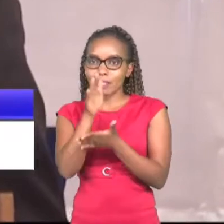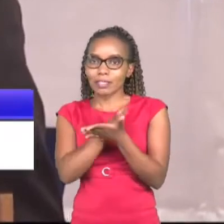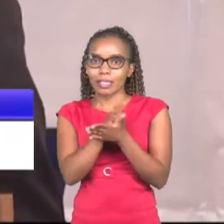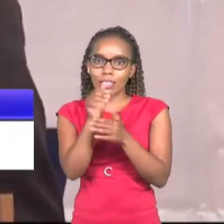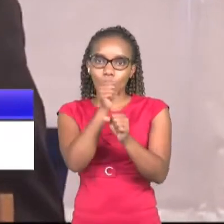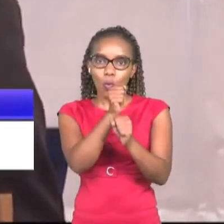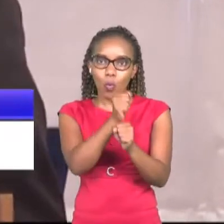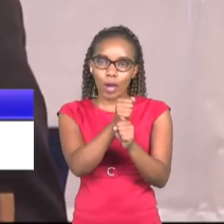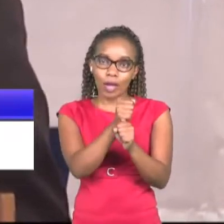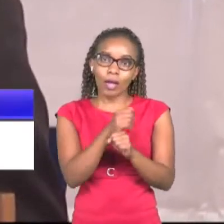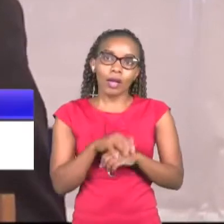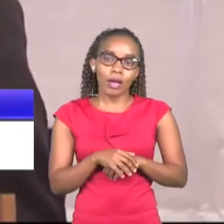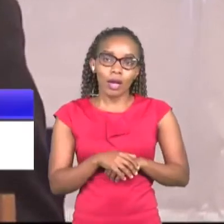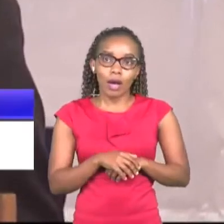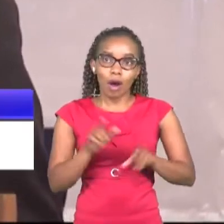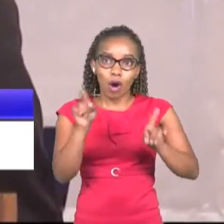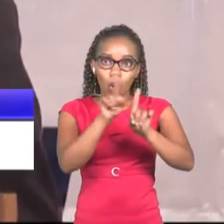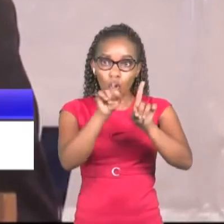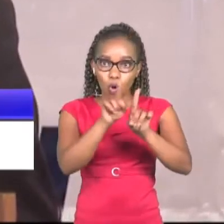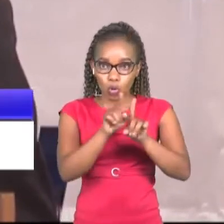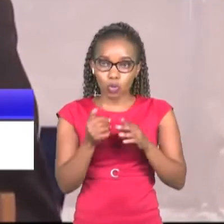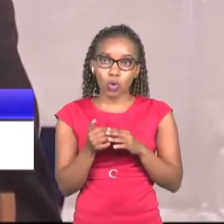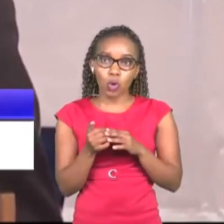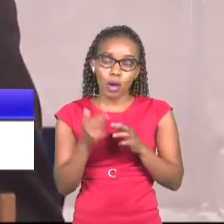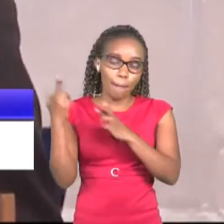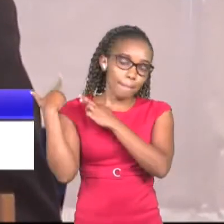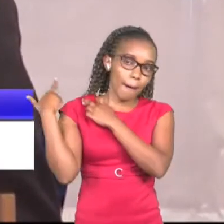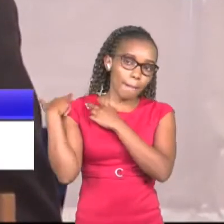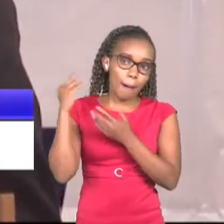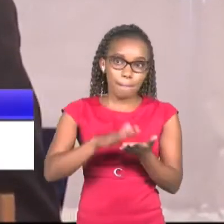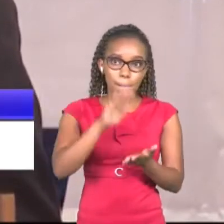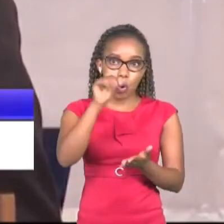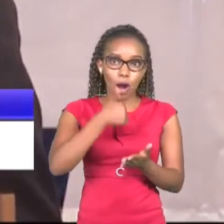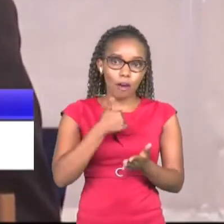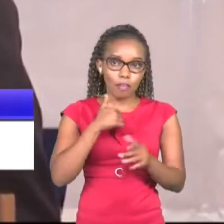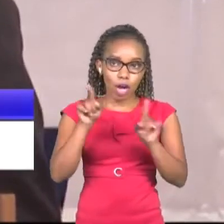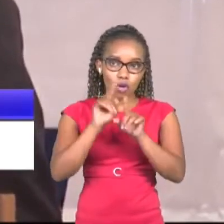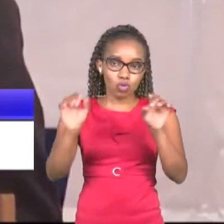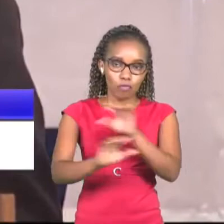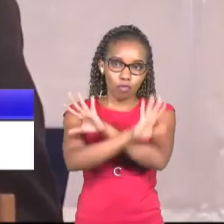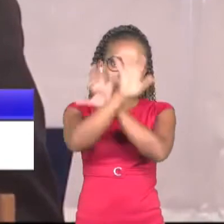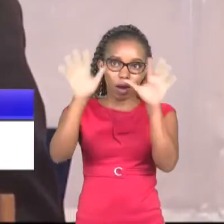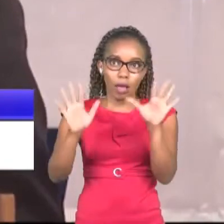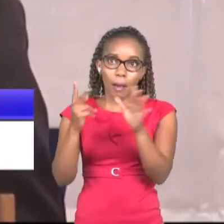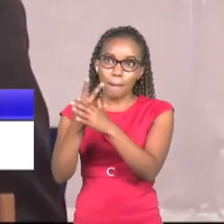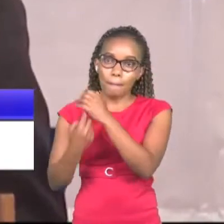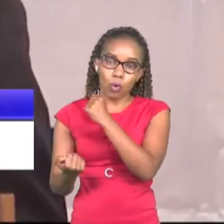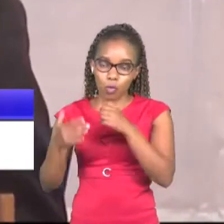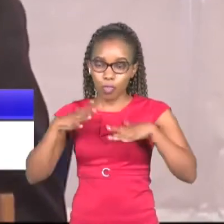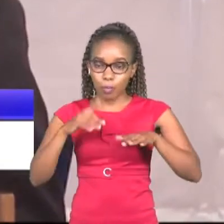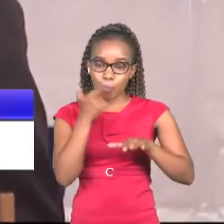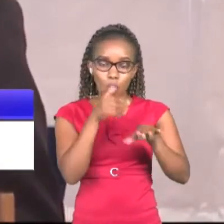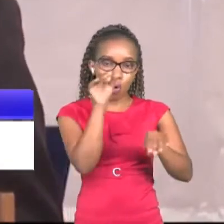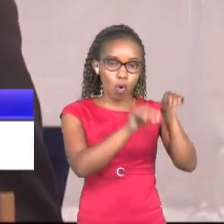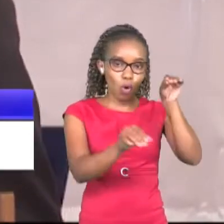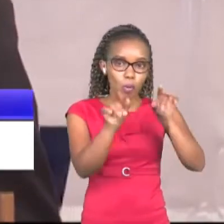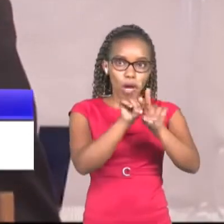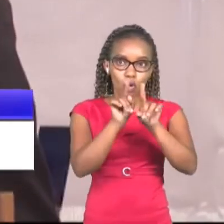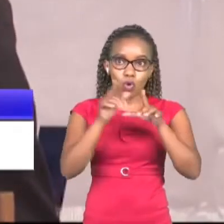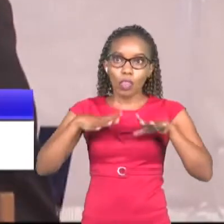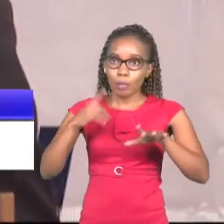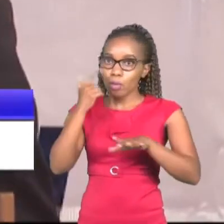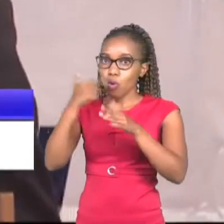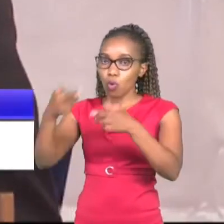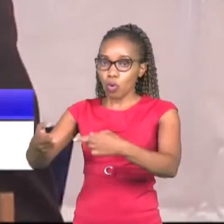This also increases accountability and transparency for both those contributing and those receiving